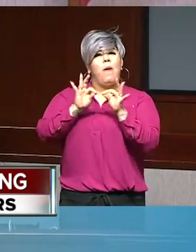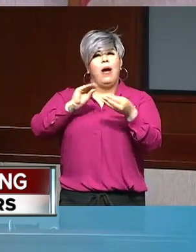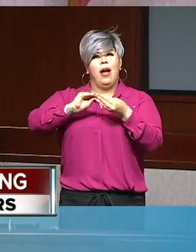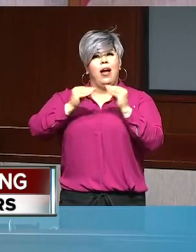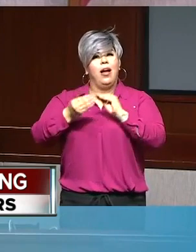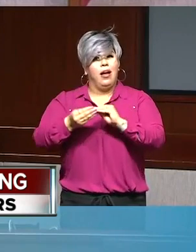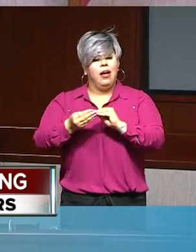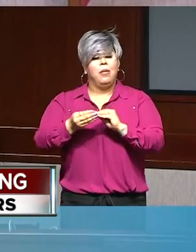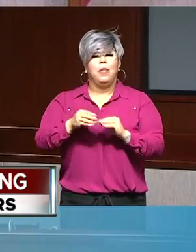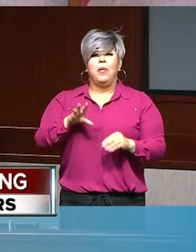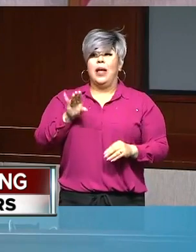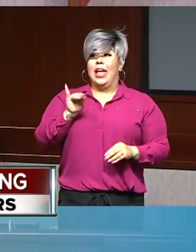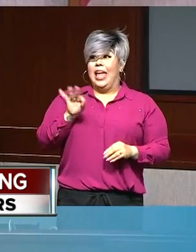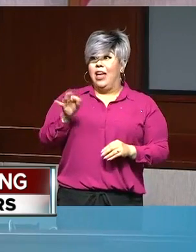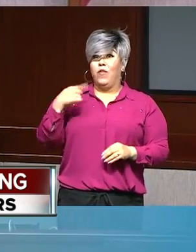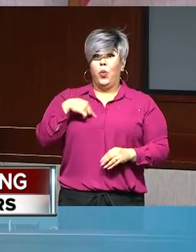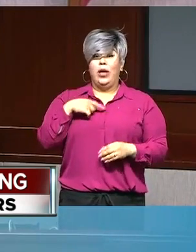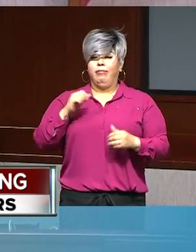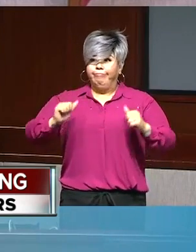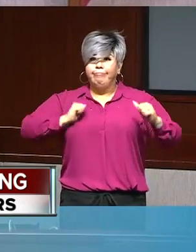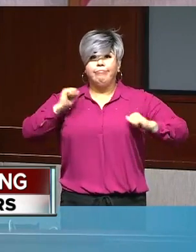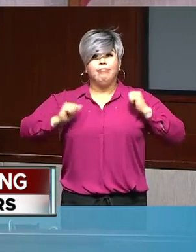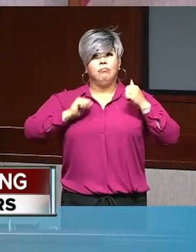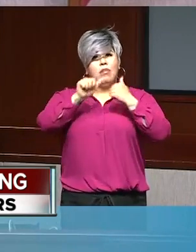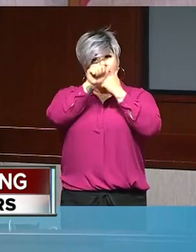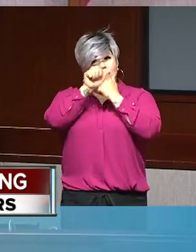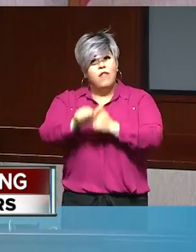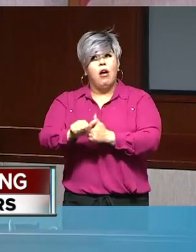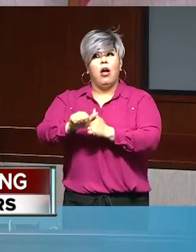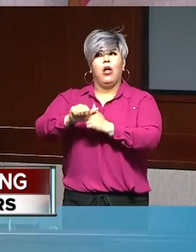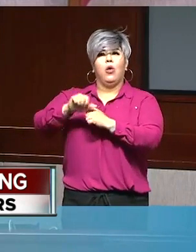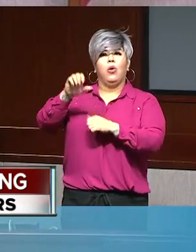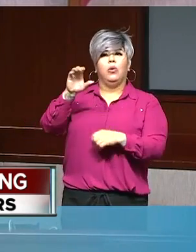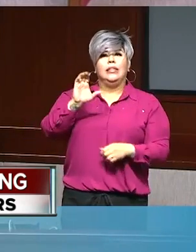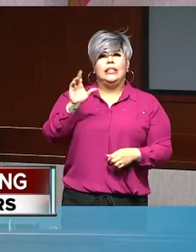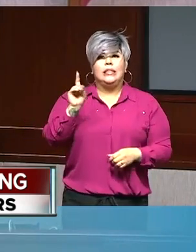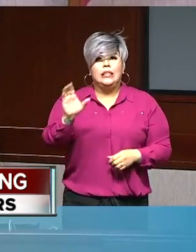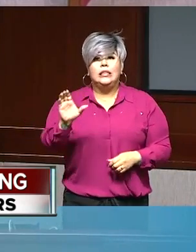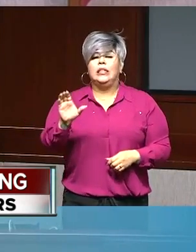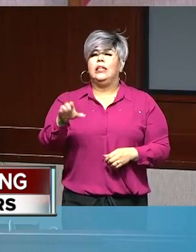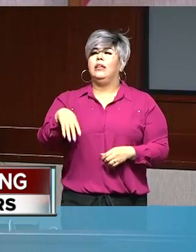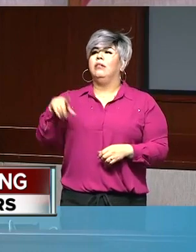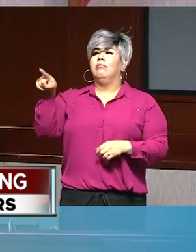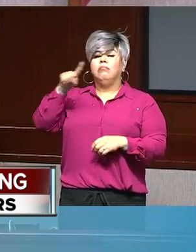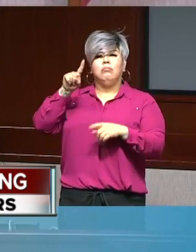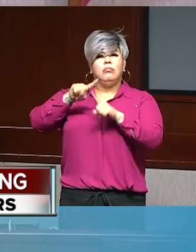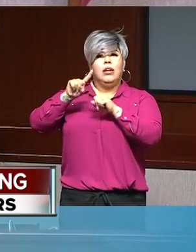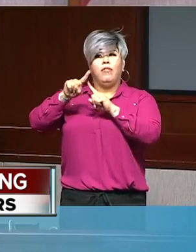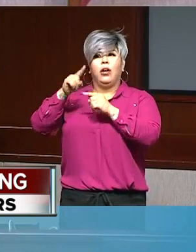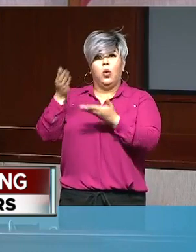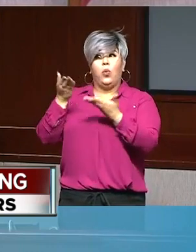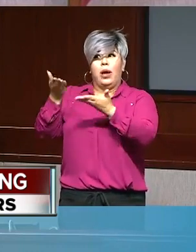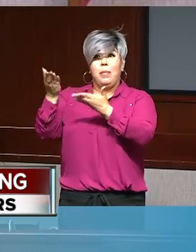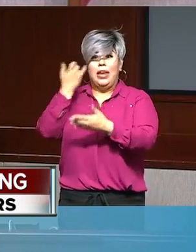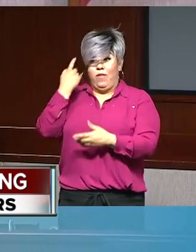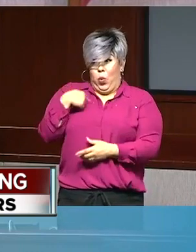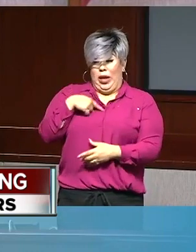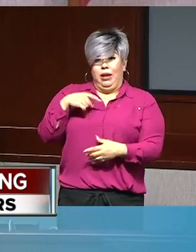By increasing our compliance with the CDC and CDPH recommendations, we